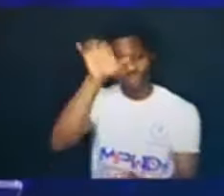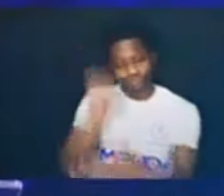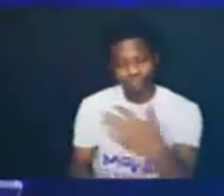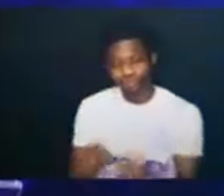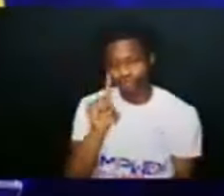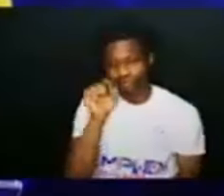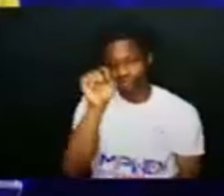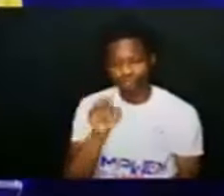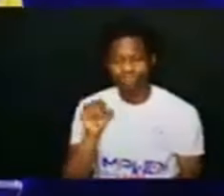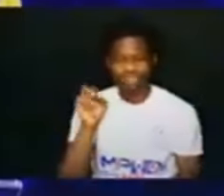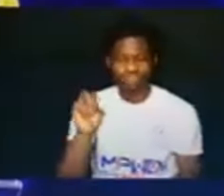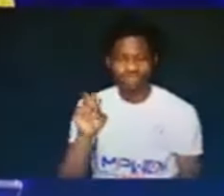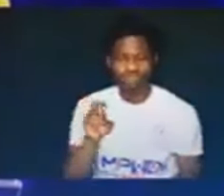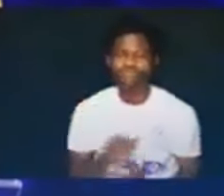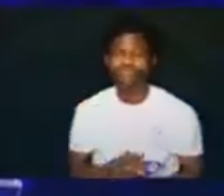2 Corinthians 1:12.